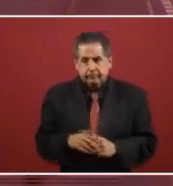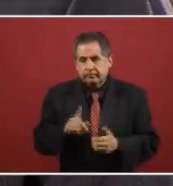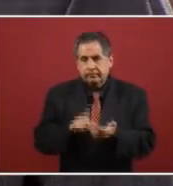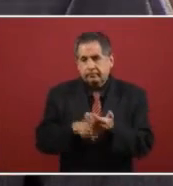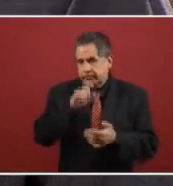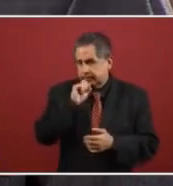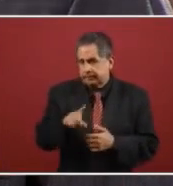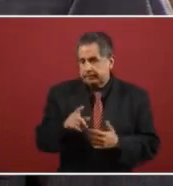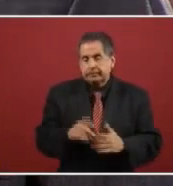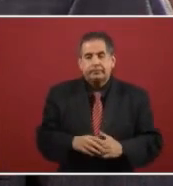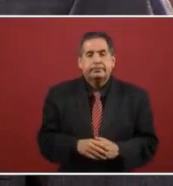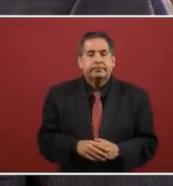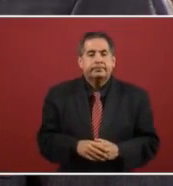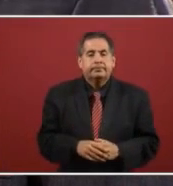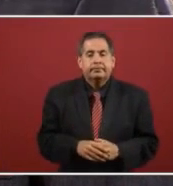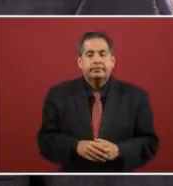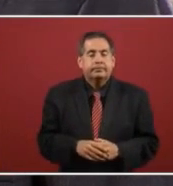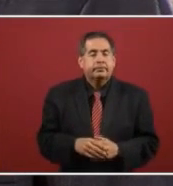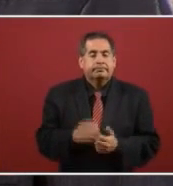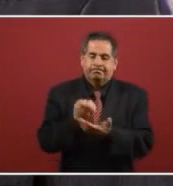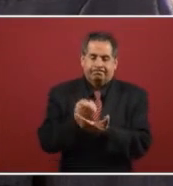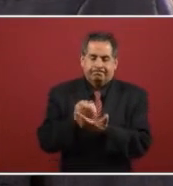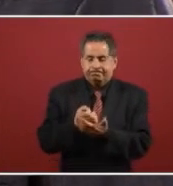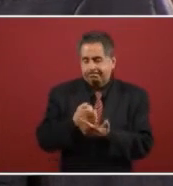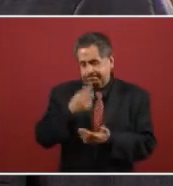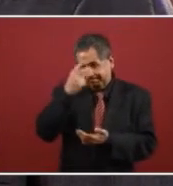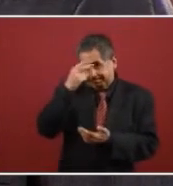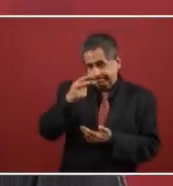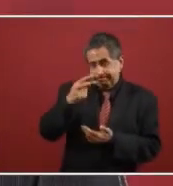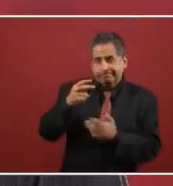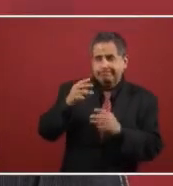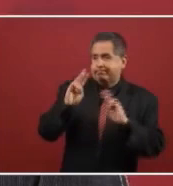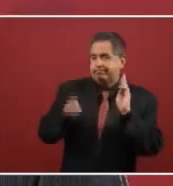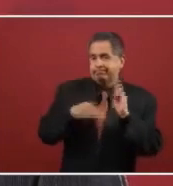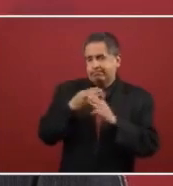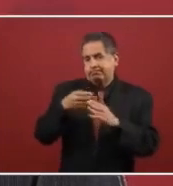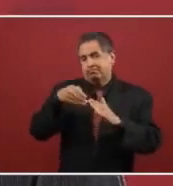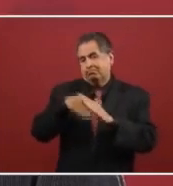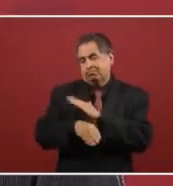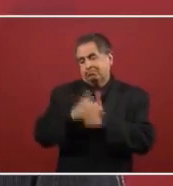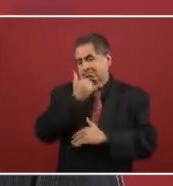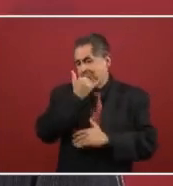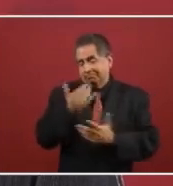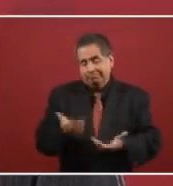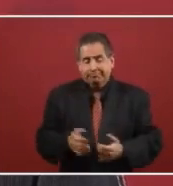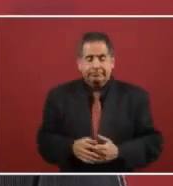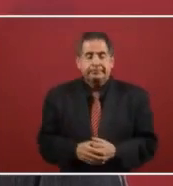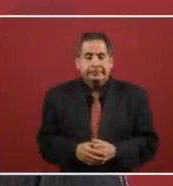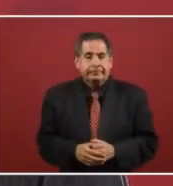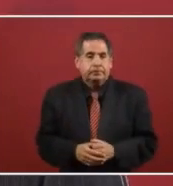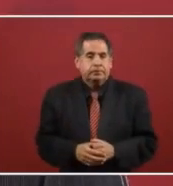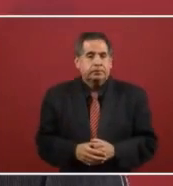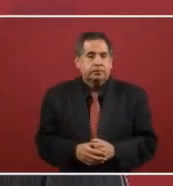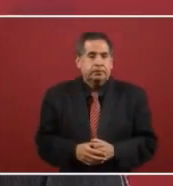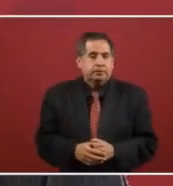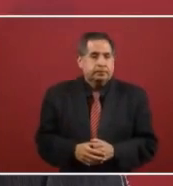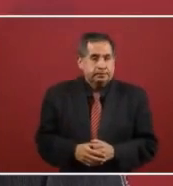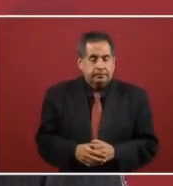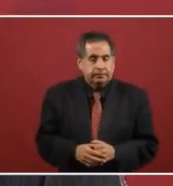a la economía the economy mundial. of the world. Entonces,